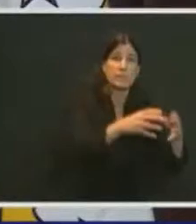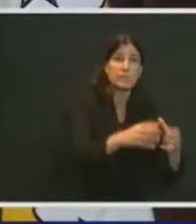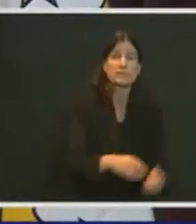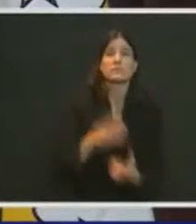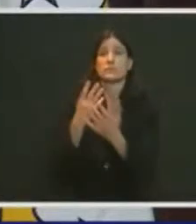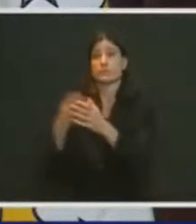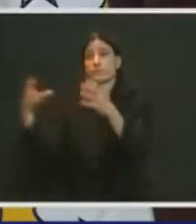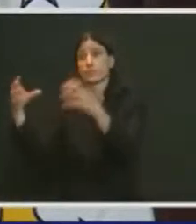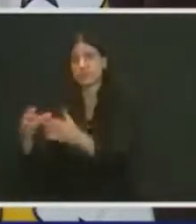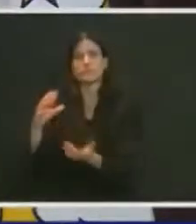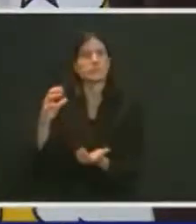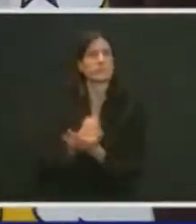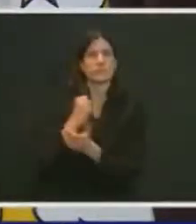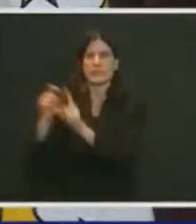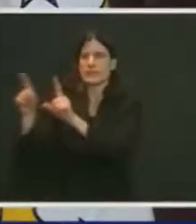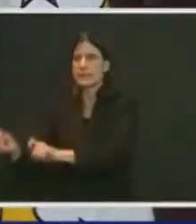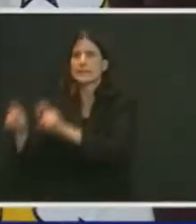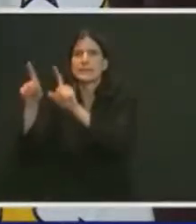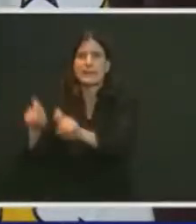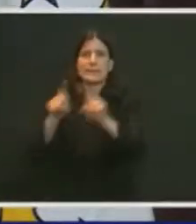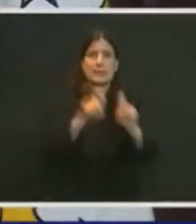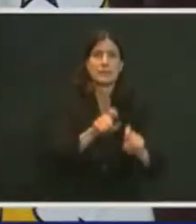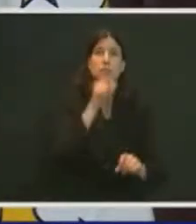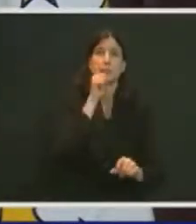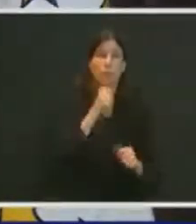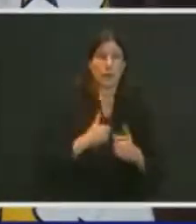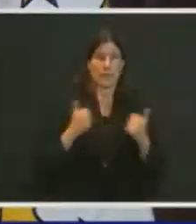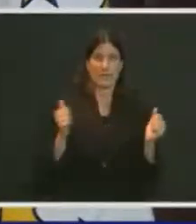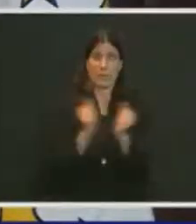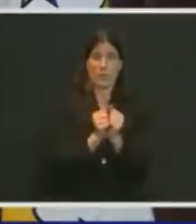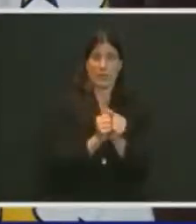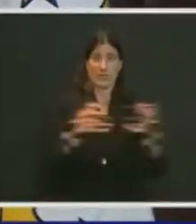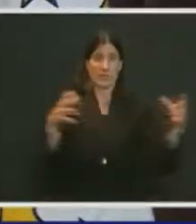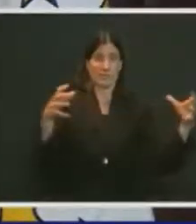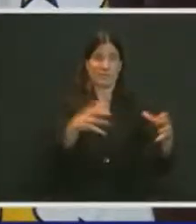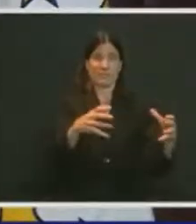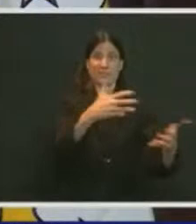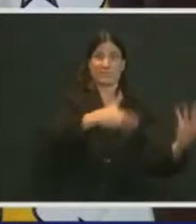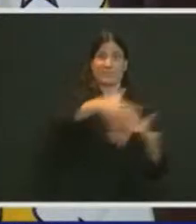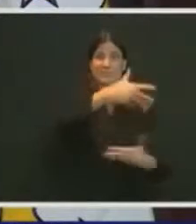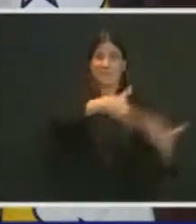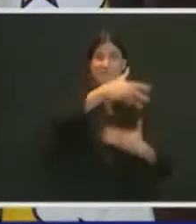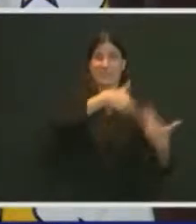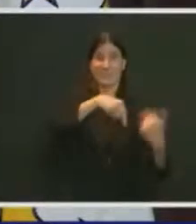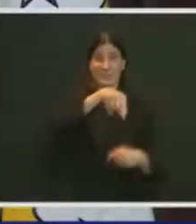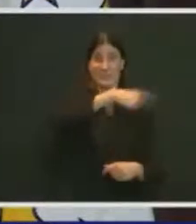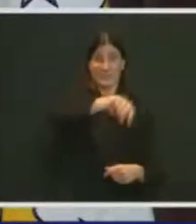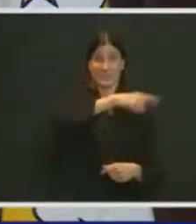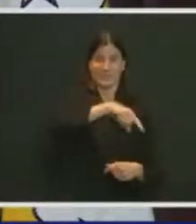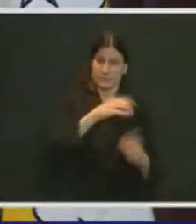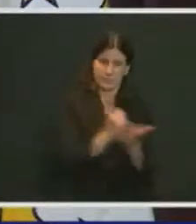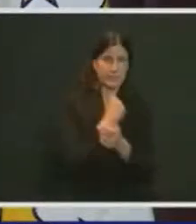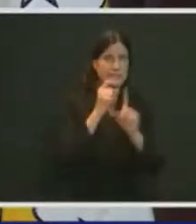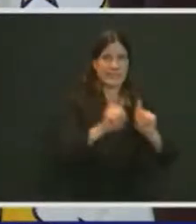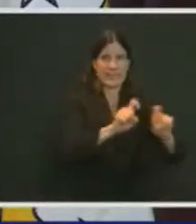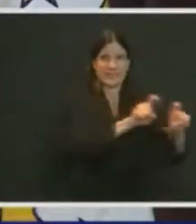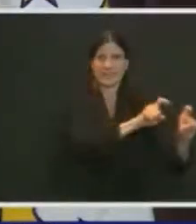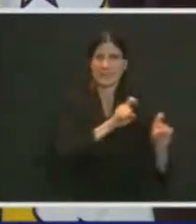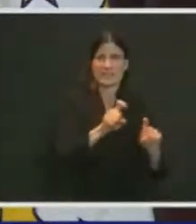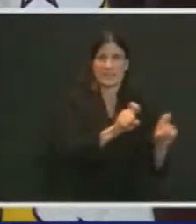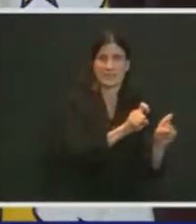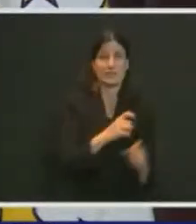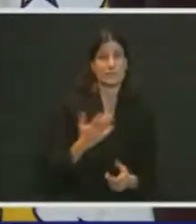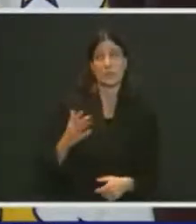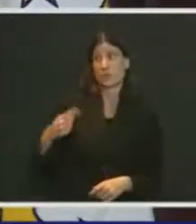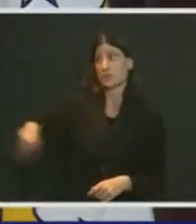care team at the Department of Corrections that we work very closely with. They have done a phenomenal job up until